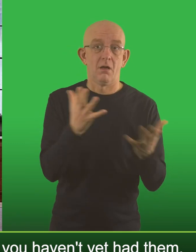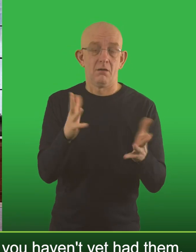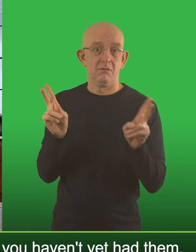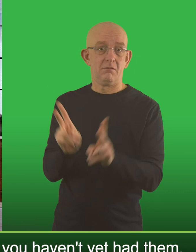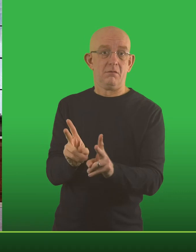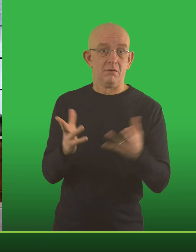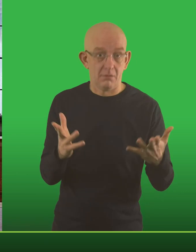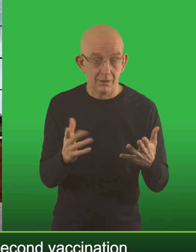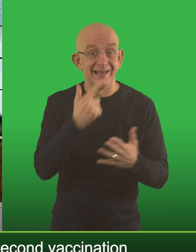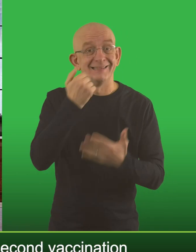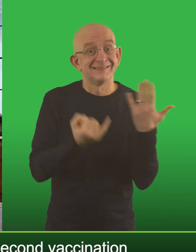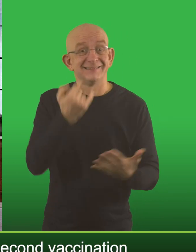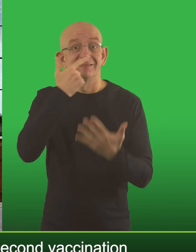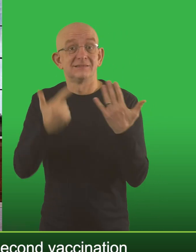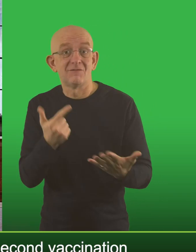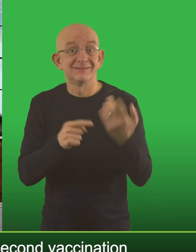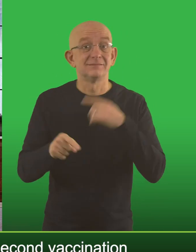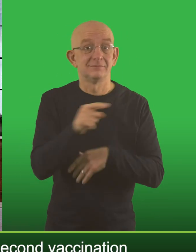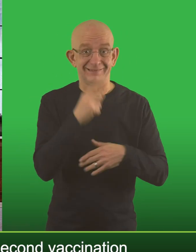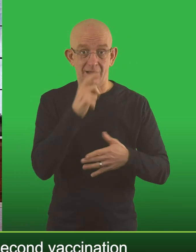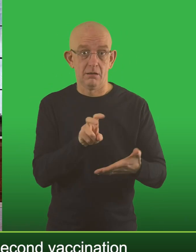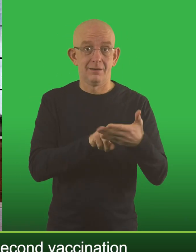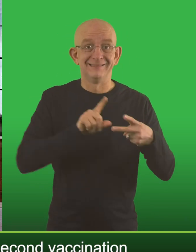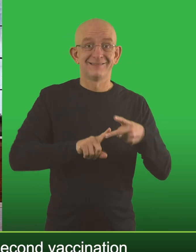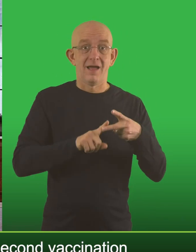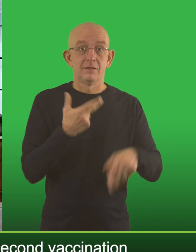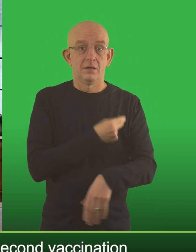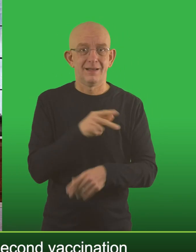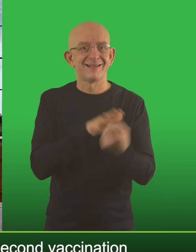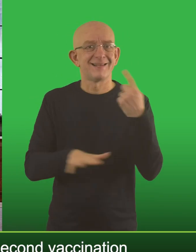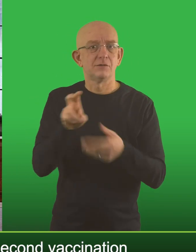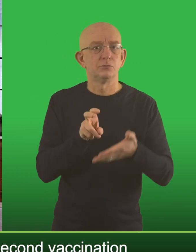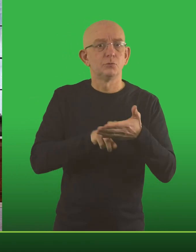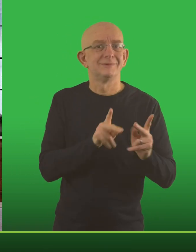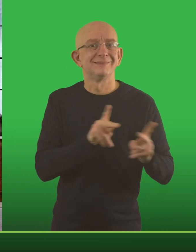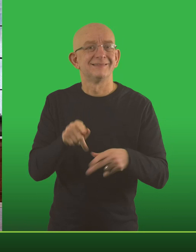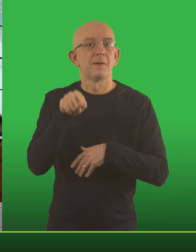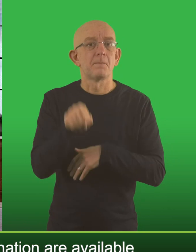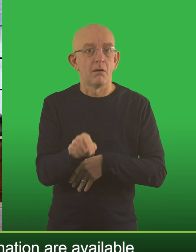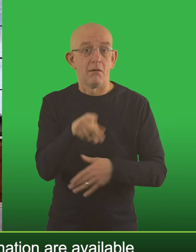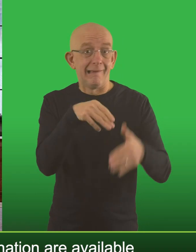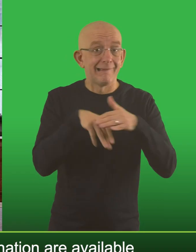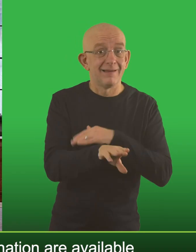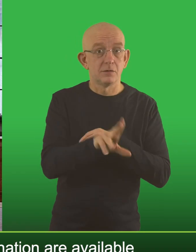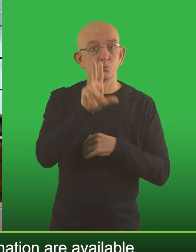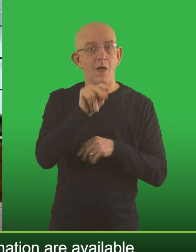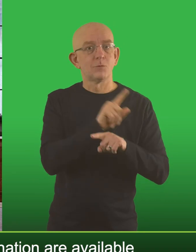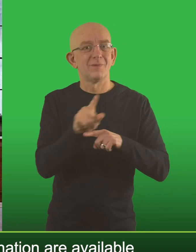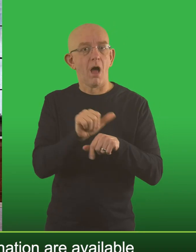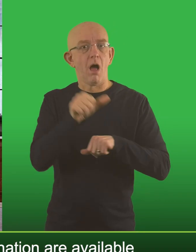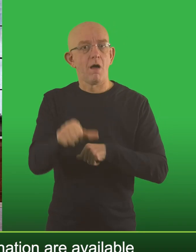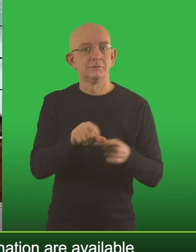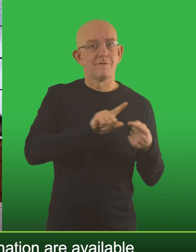and booster doses. 16 and 17-year-olds can now book their second vaccination on the National Booking Service. Walk-ins 12 weeks after the